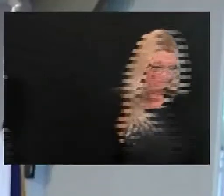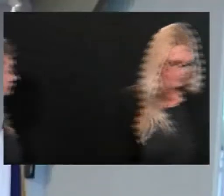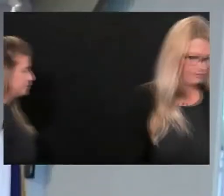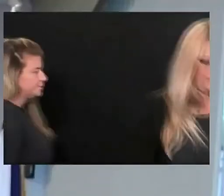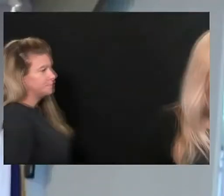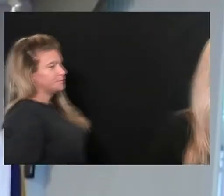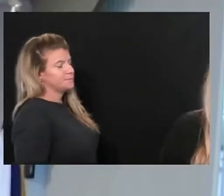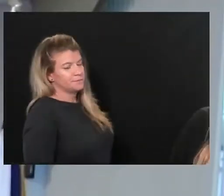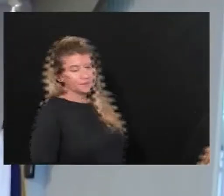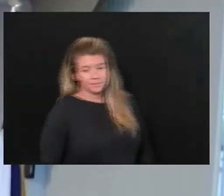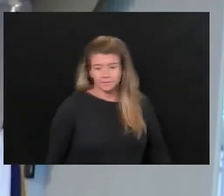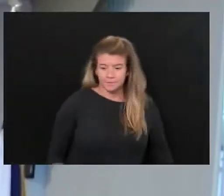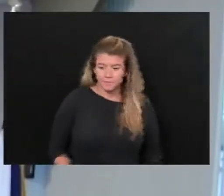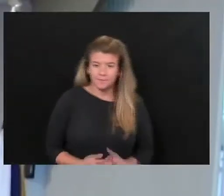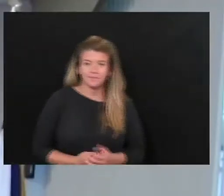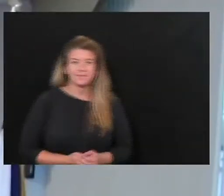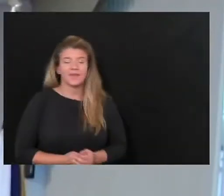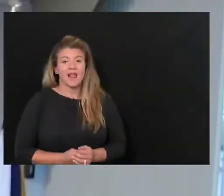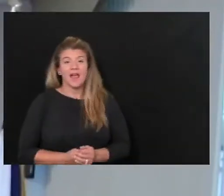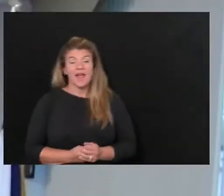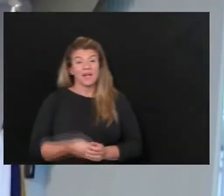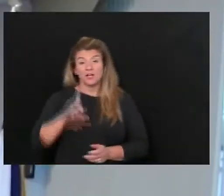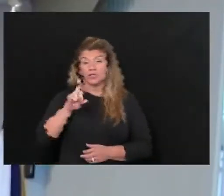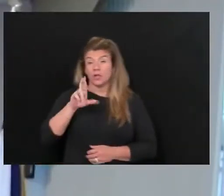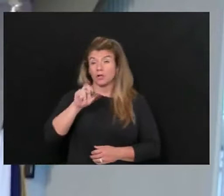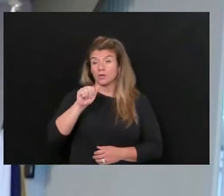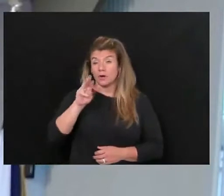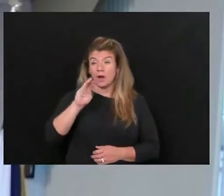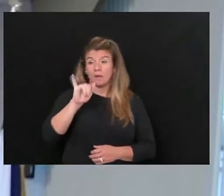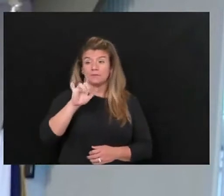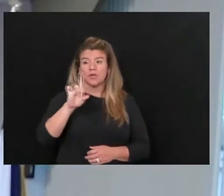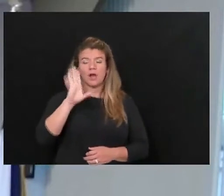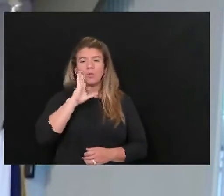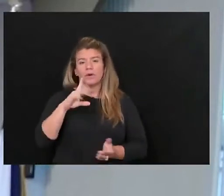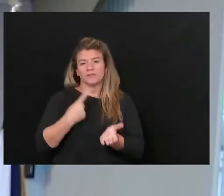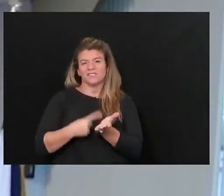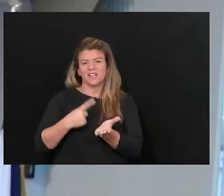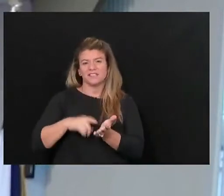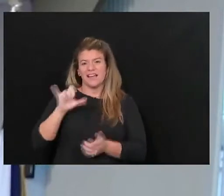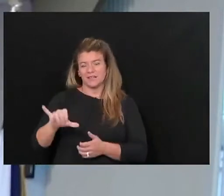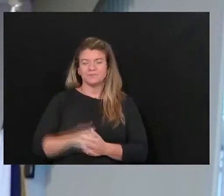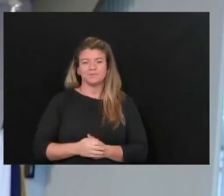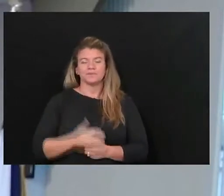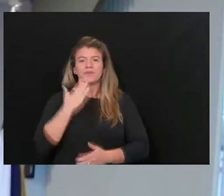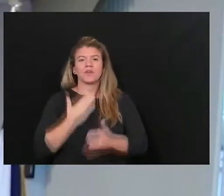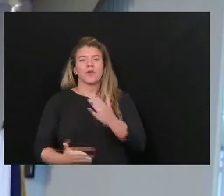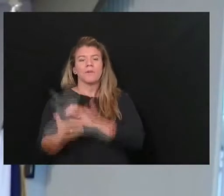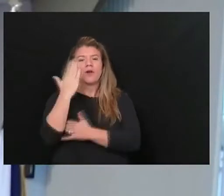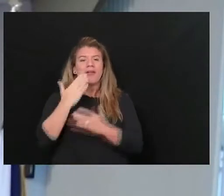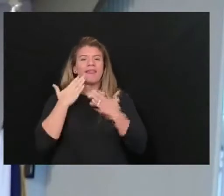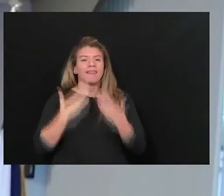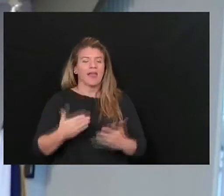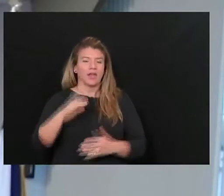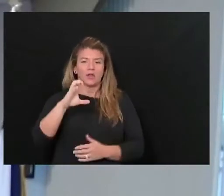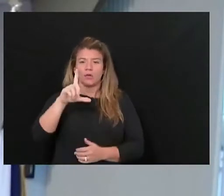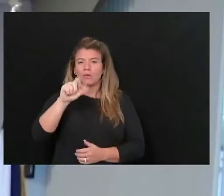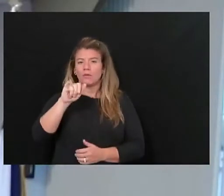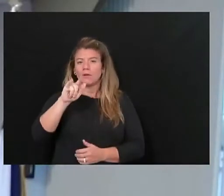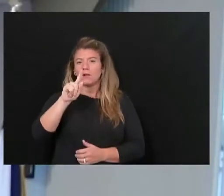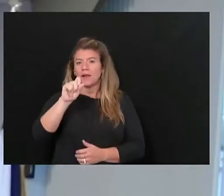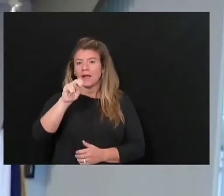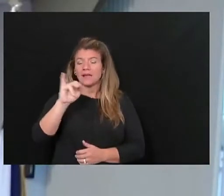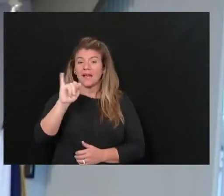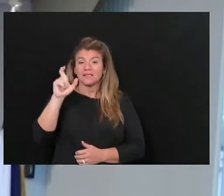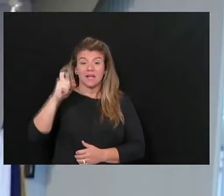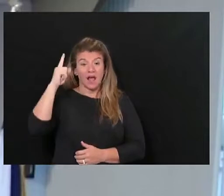We'll have Dr. Amjad talk about that a little bit. Sure. Yeah. Good morning. Thank you, Clayton. But as the governor